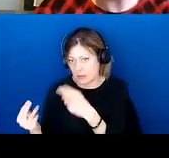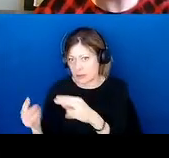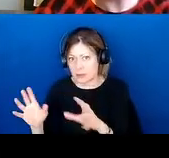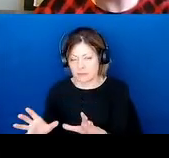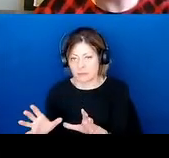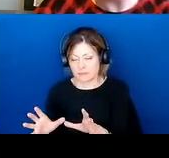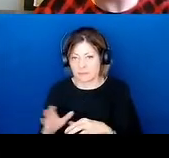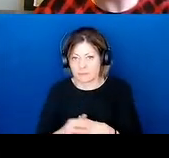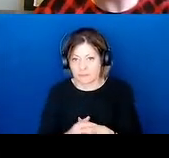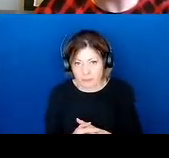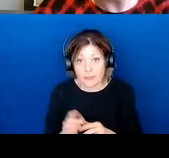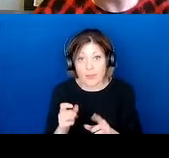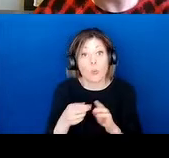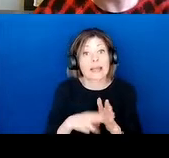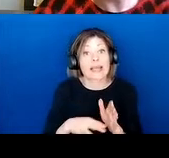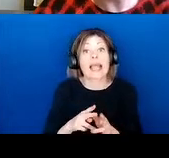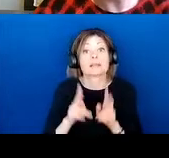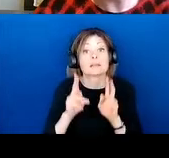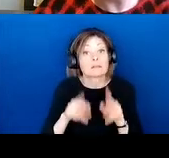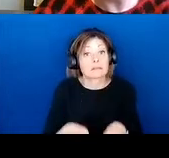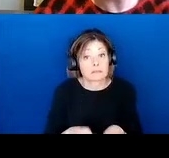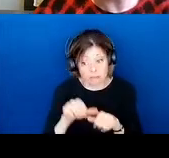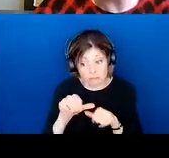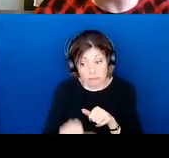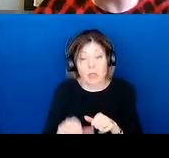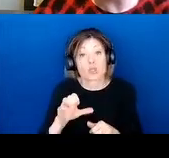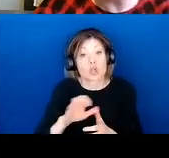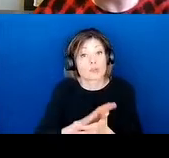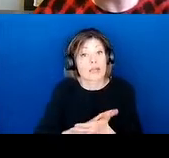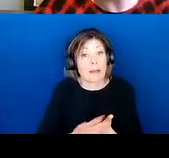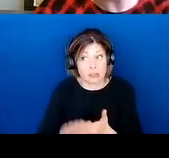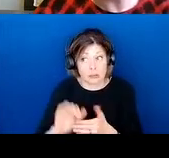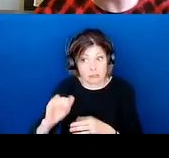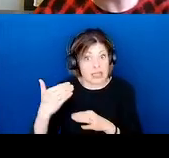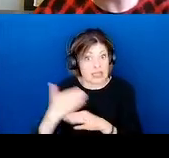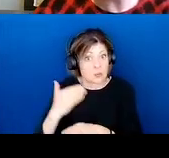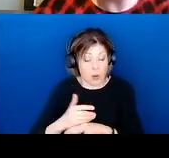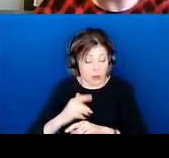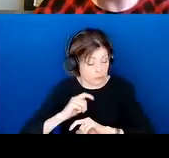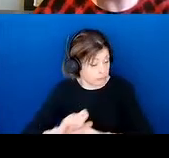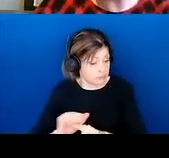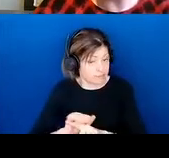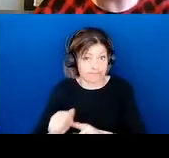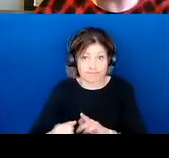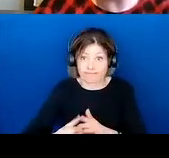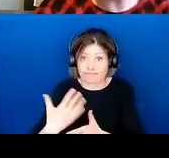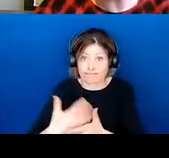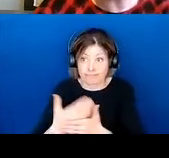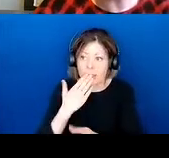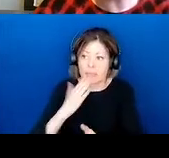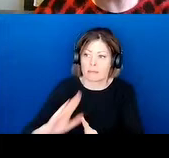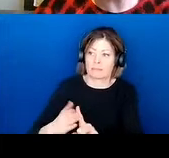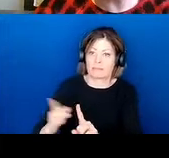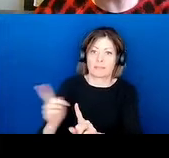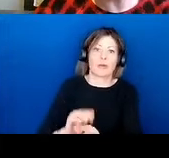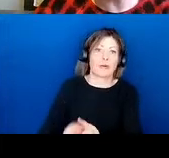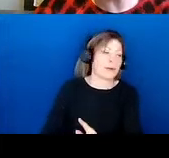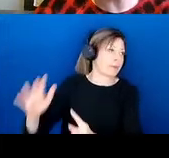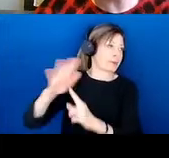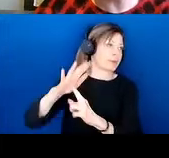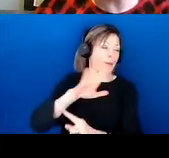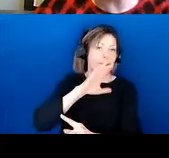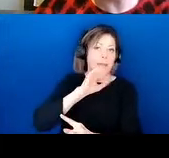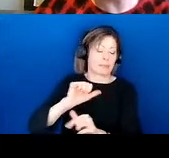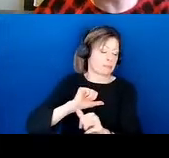After Kent's death, Hamilton continued and developed his work and was described as the top man of taste in